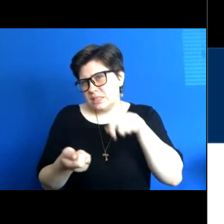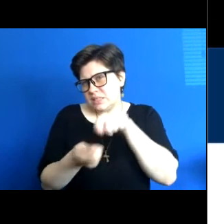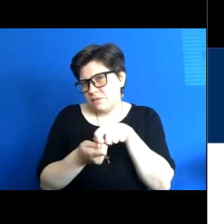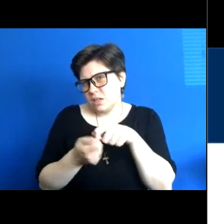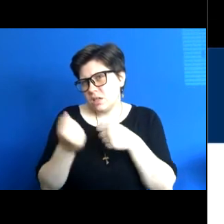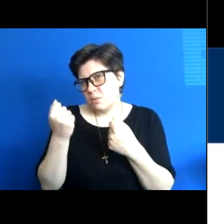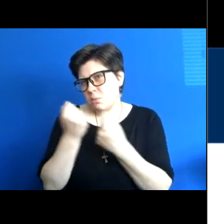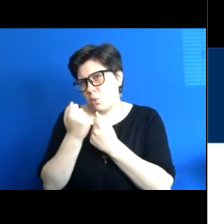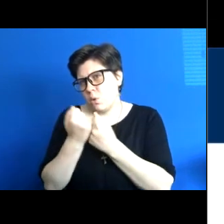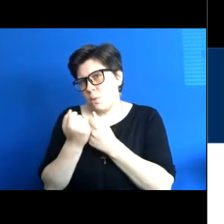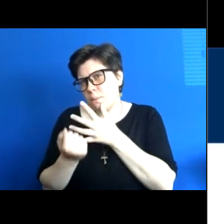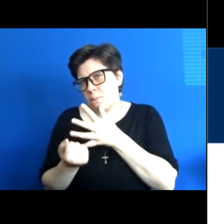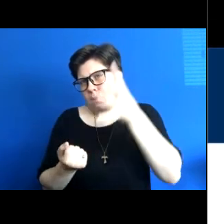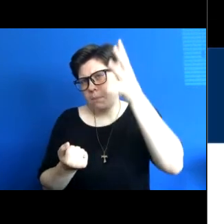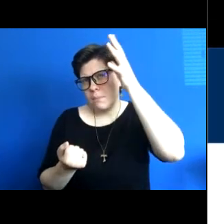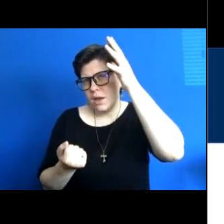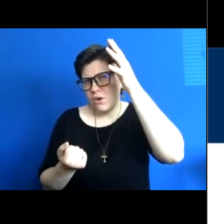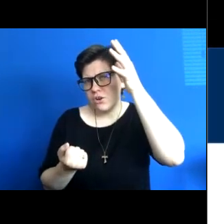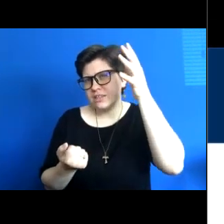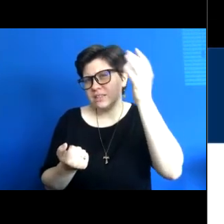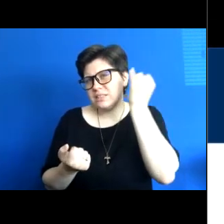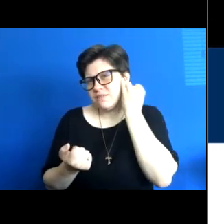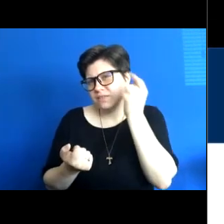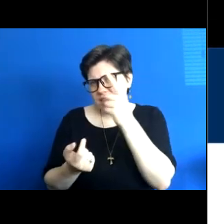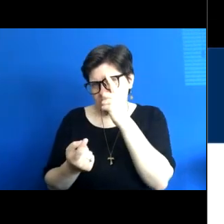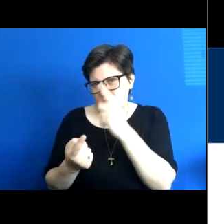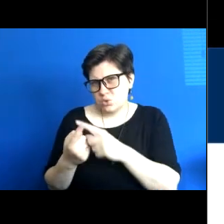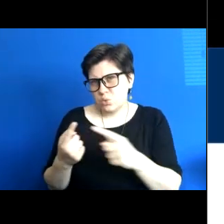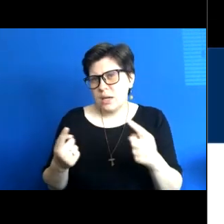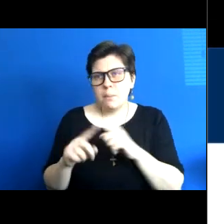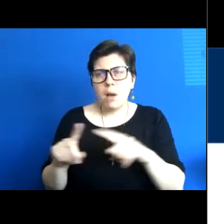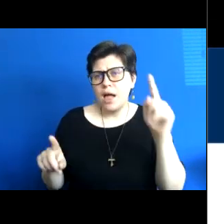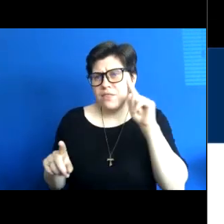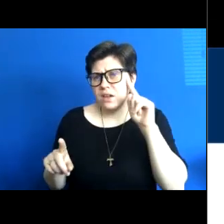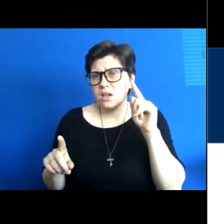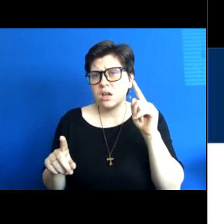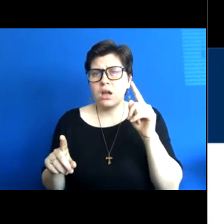the parents agree, but I think the biggest resource that we can